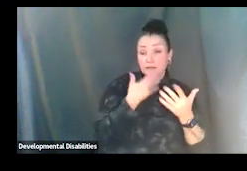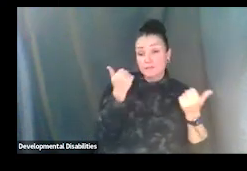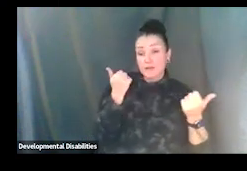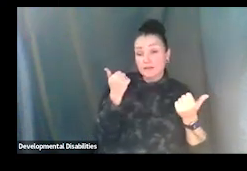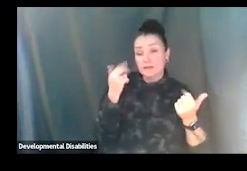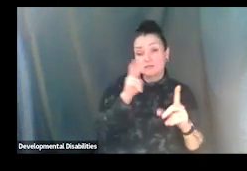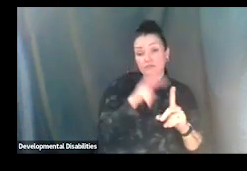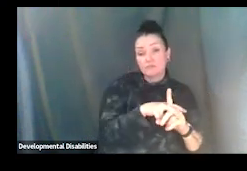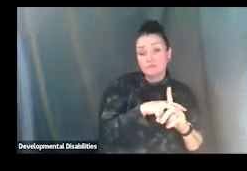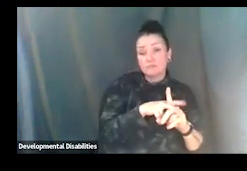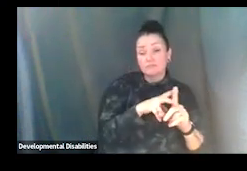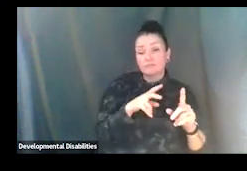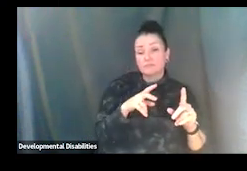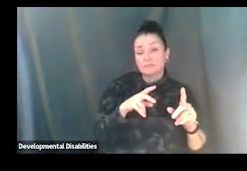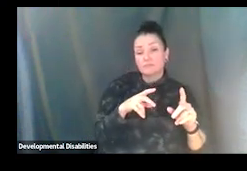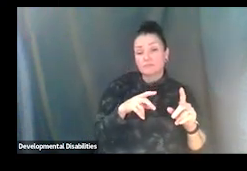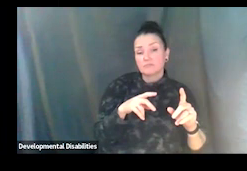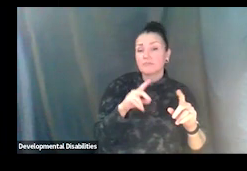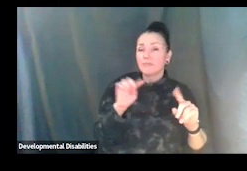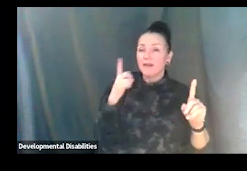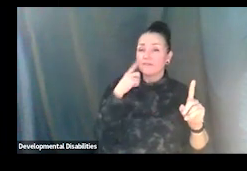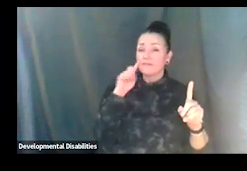people with developmental disabilities, unfortunately.